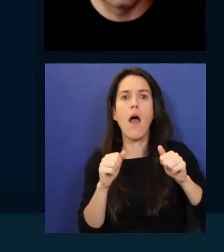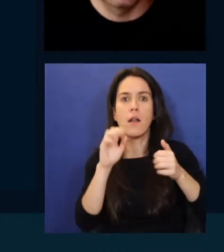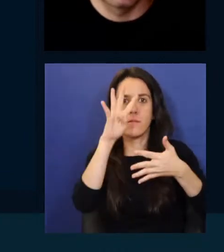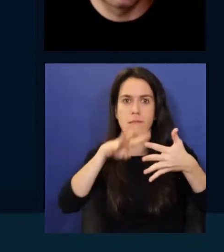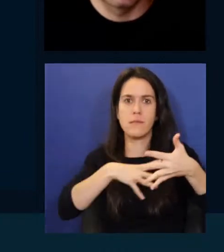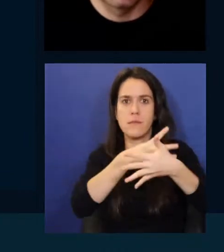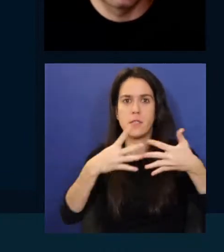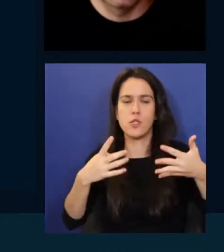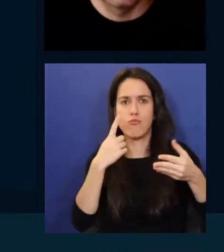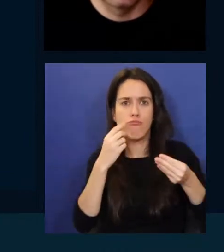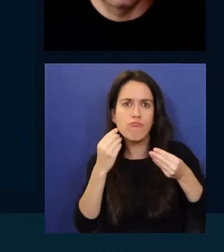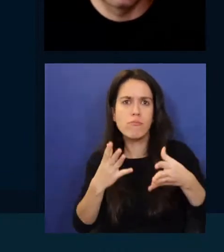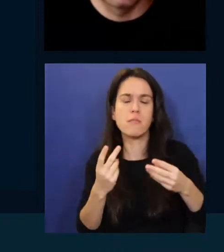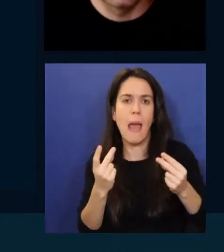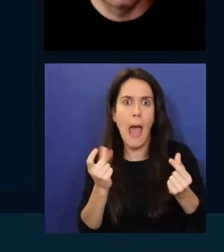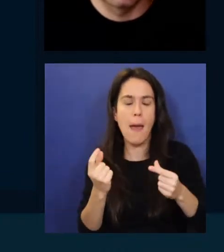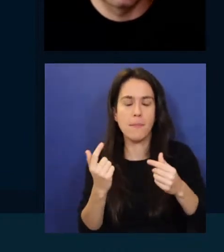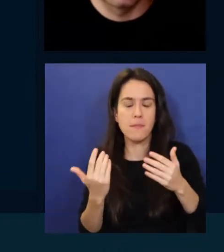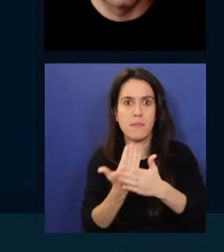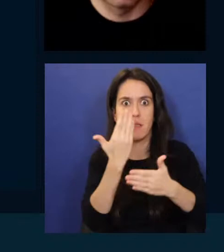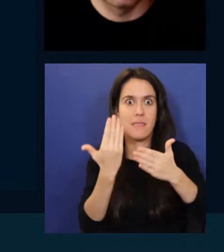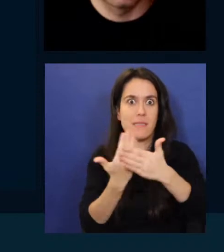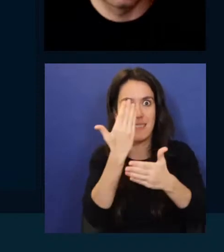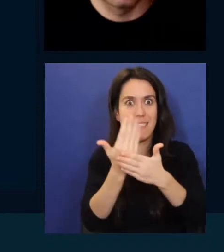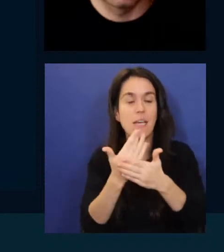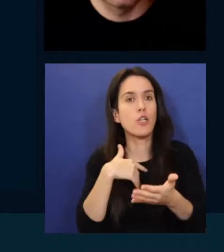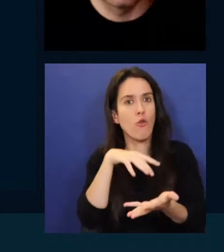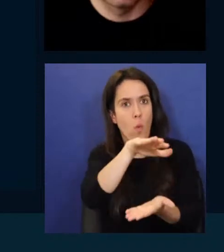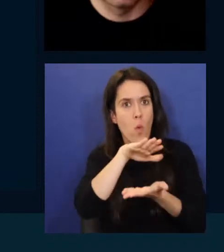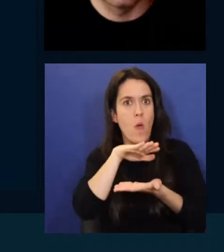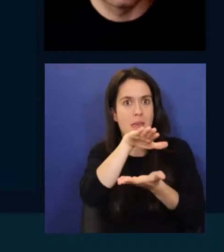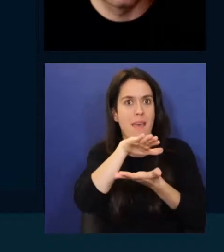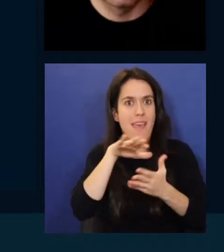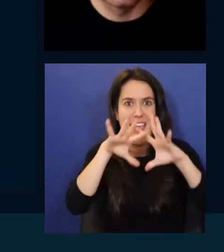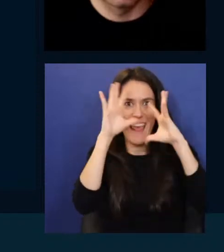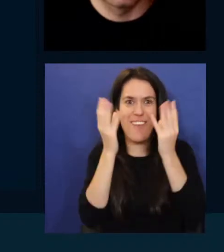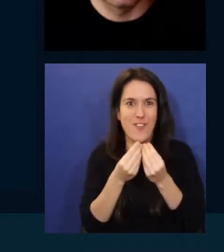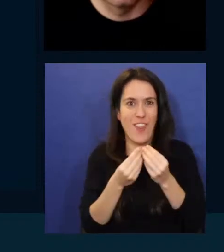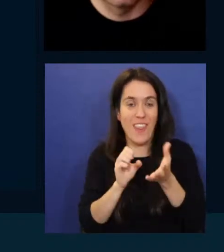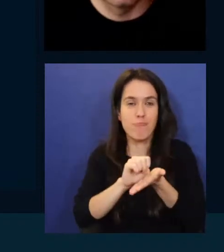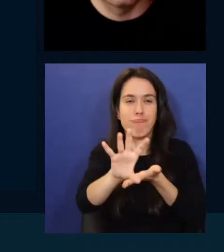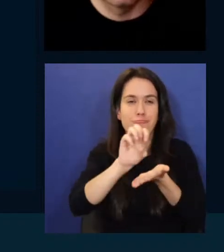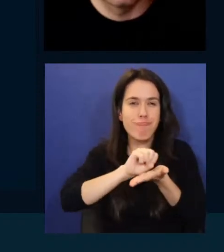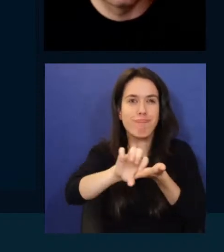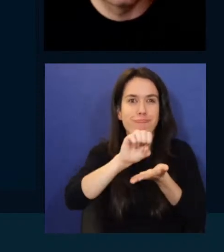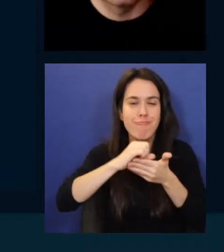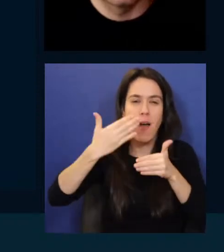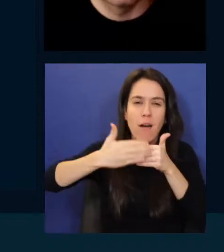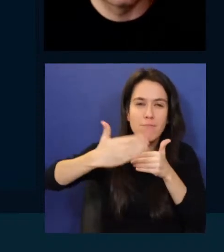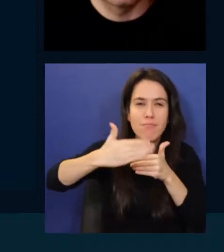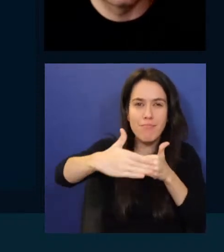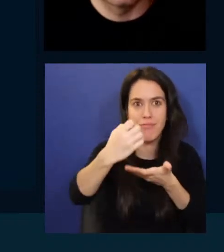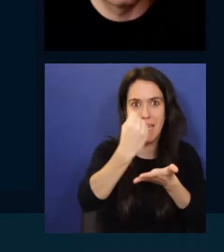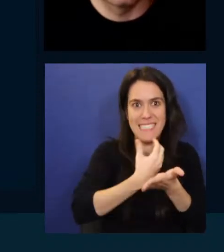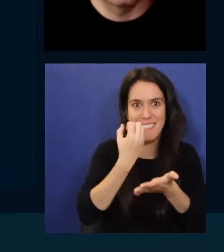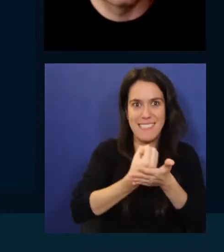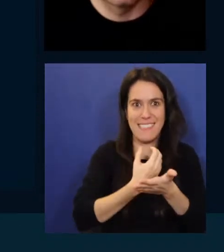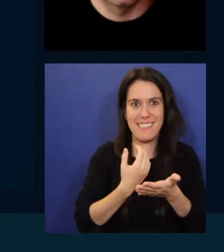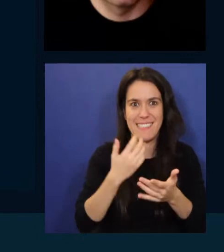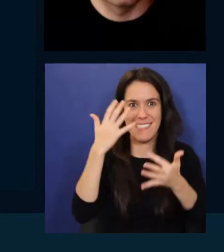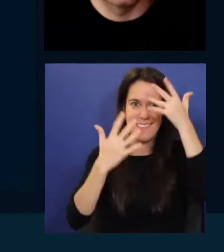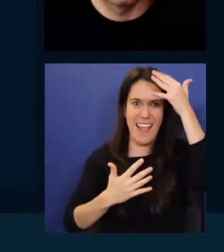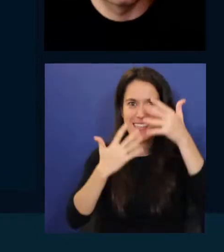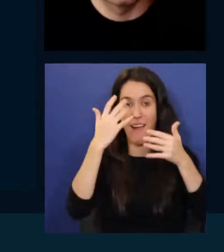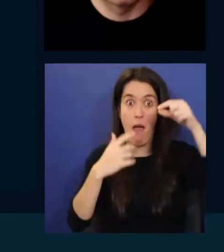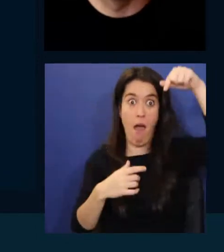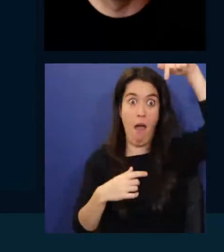automated updates to ensure Fabricam gets up-to-date data on a regular basis. After the share